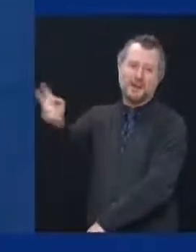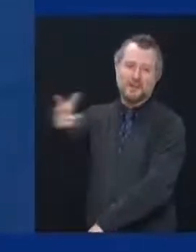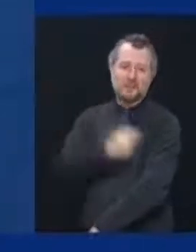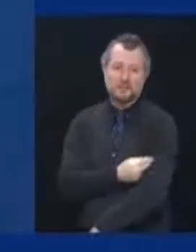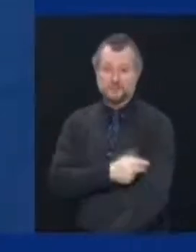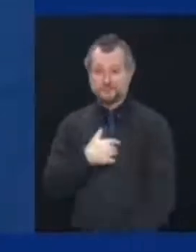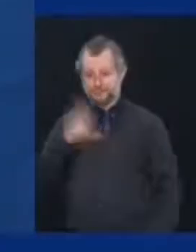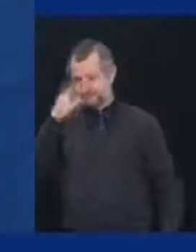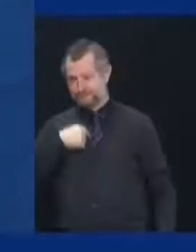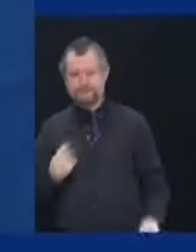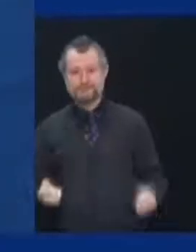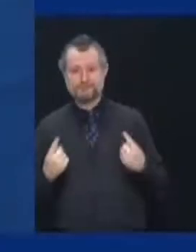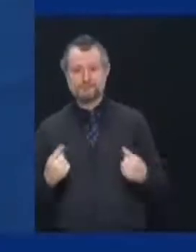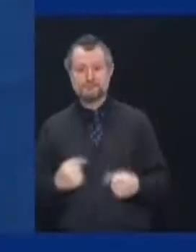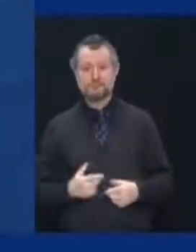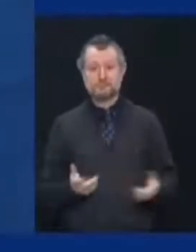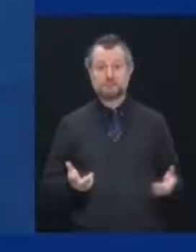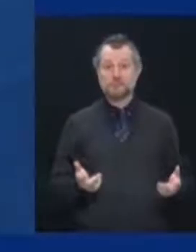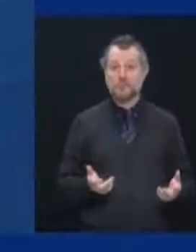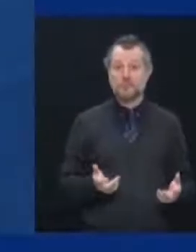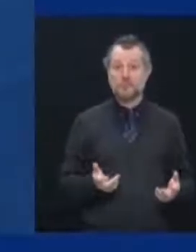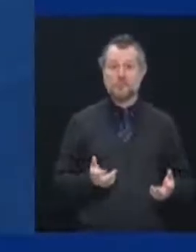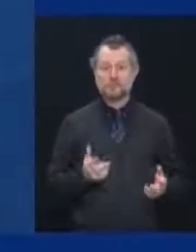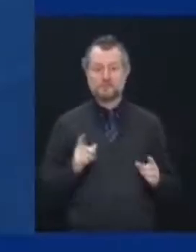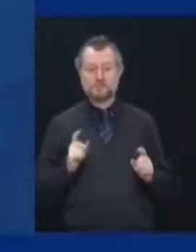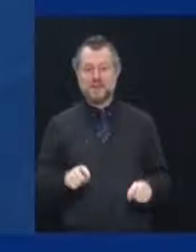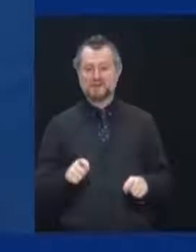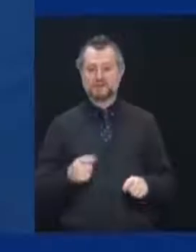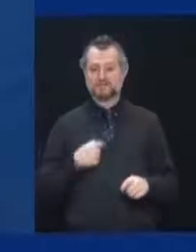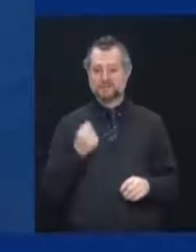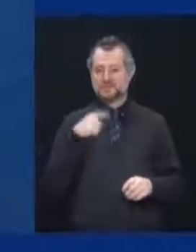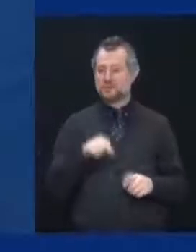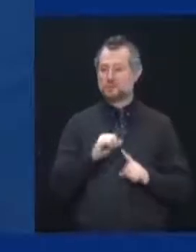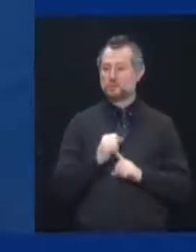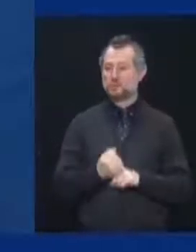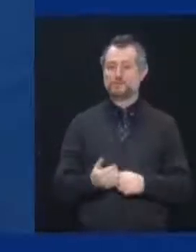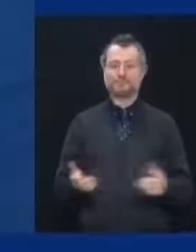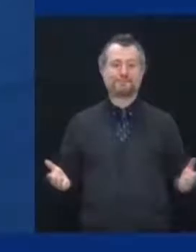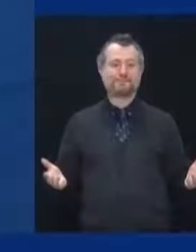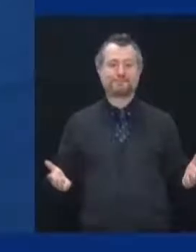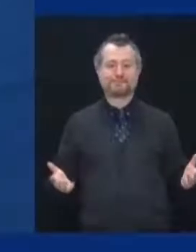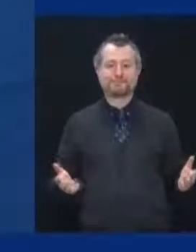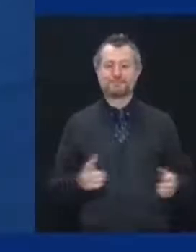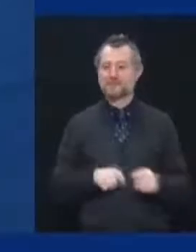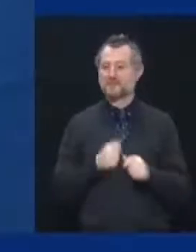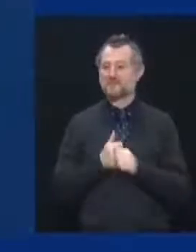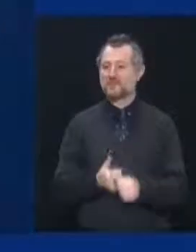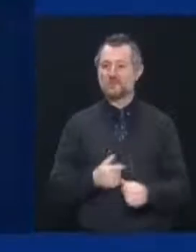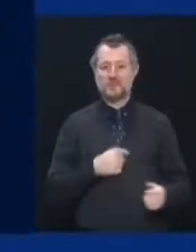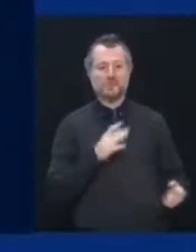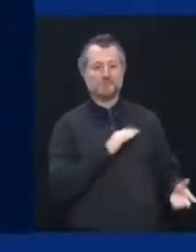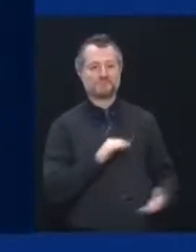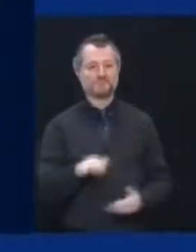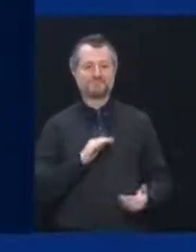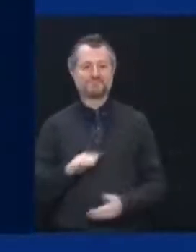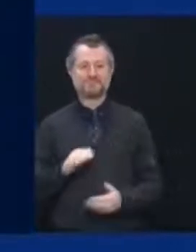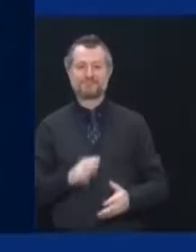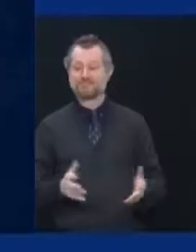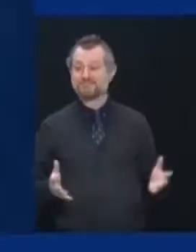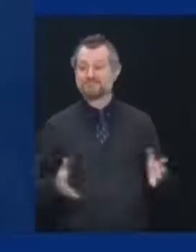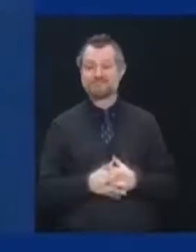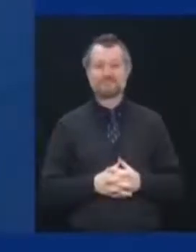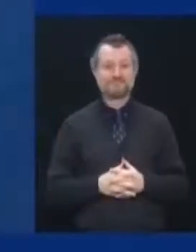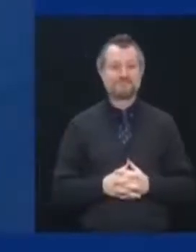but we have to understand the situation we're dealing with the supply versus the need,